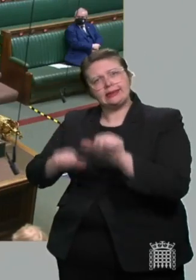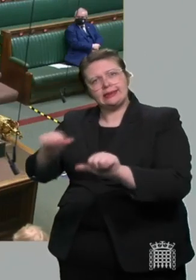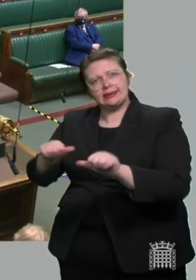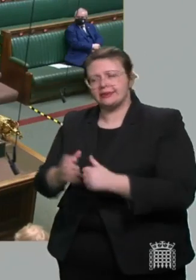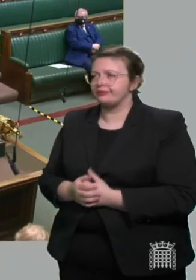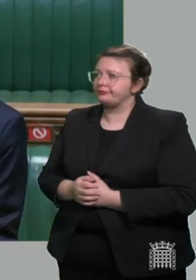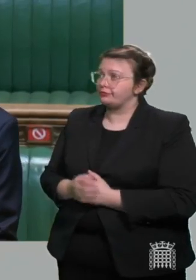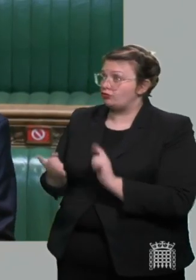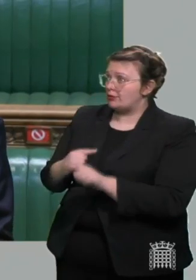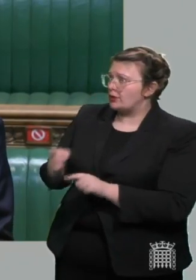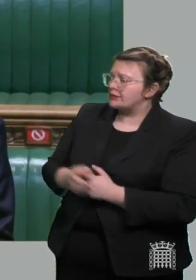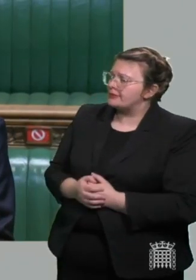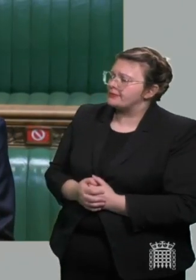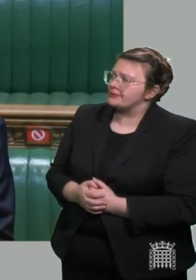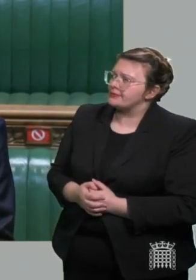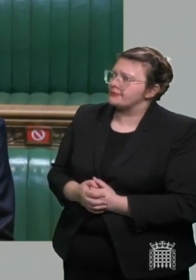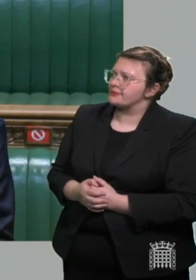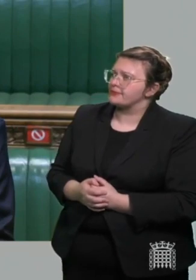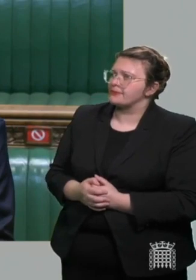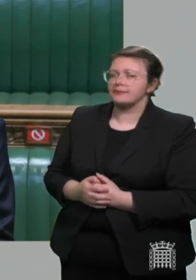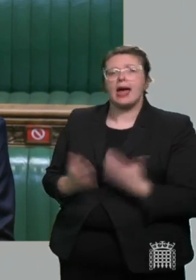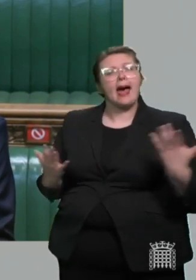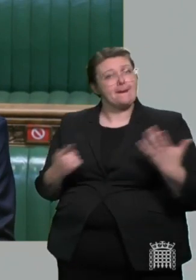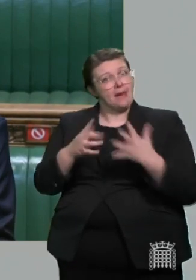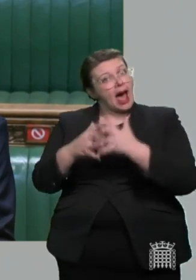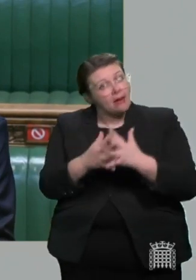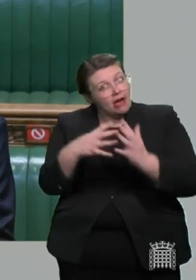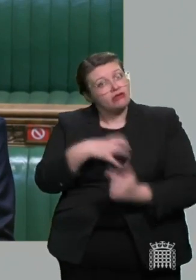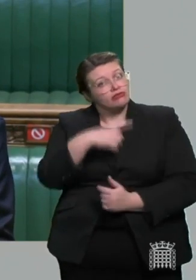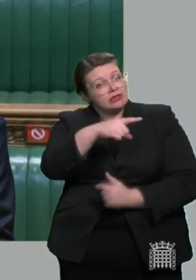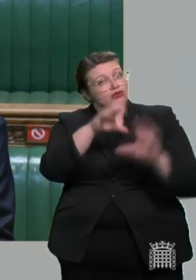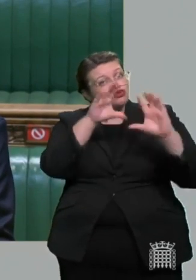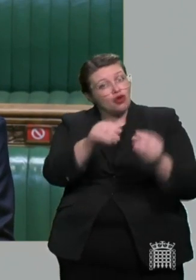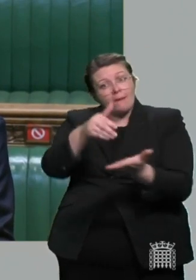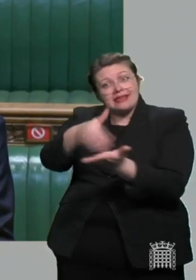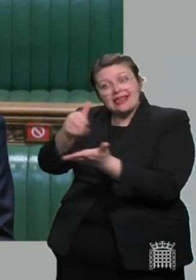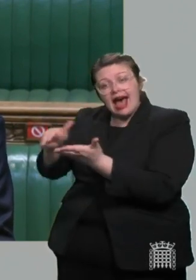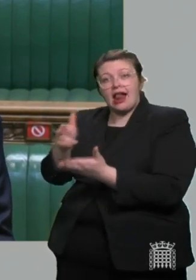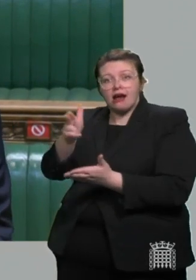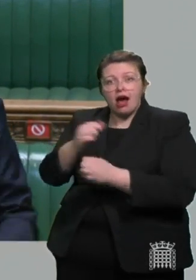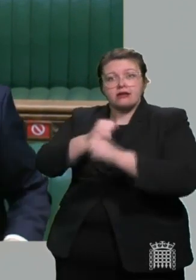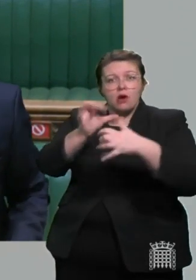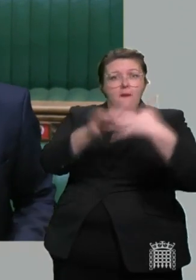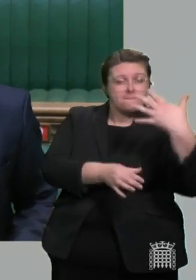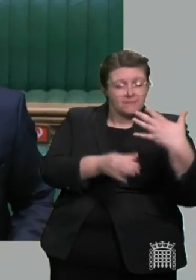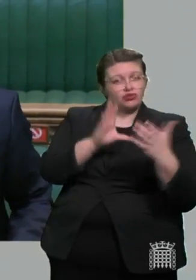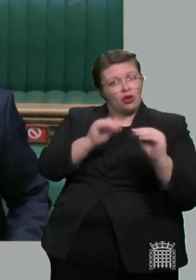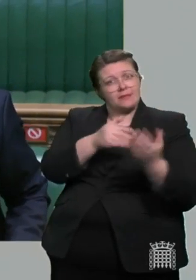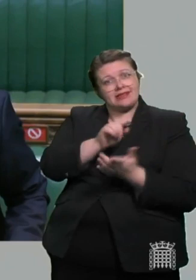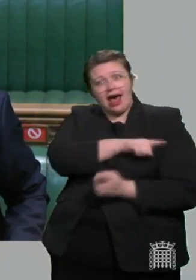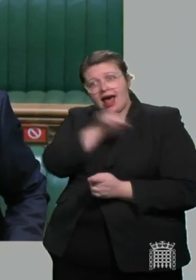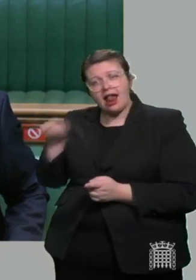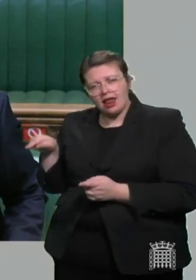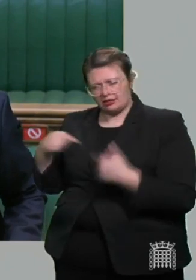is that whilst President Biden has suspended arms sales that could be used in Yemen, the UK hasn't. In fact, we sold £1